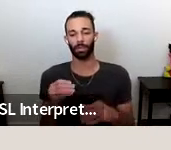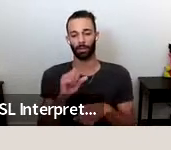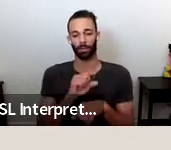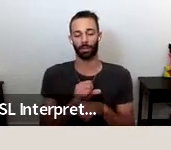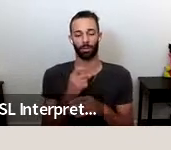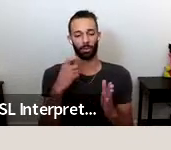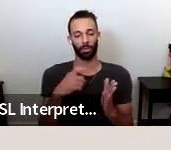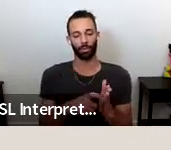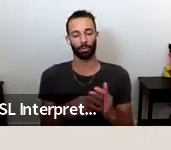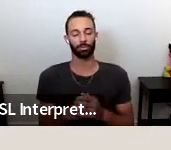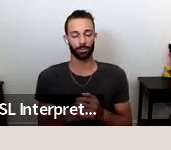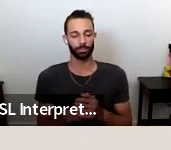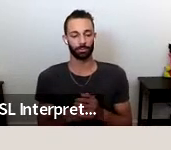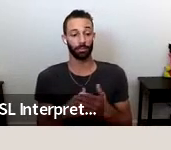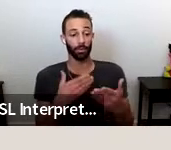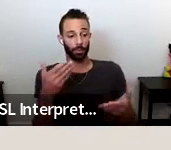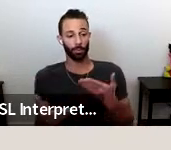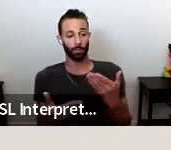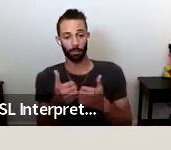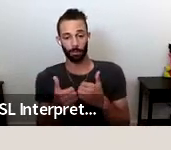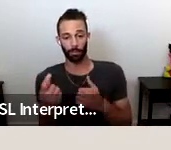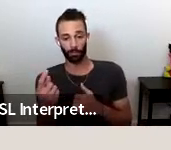Welcome, everybody.